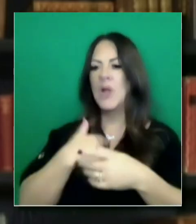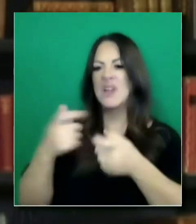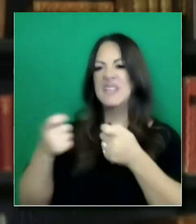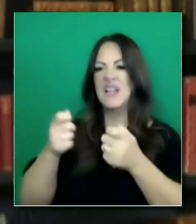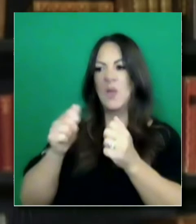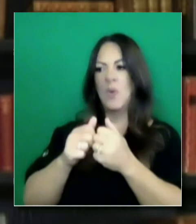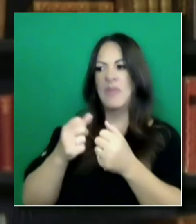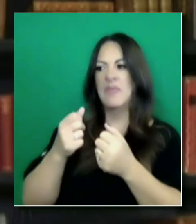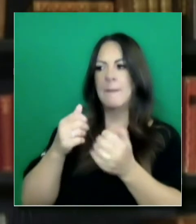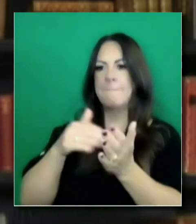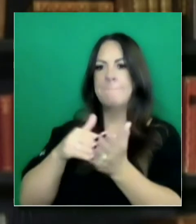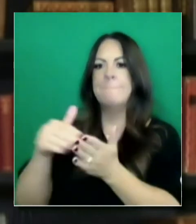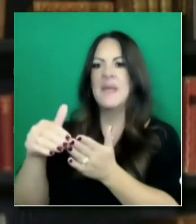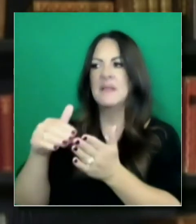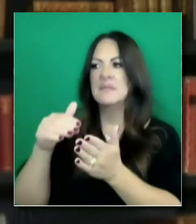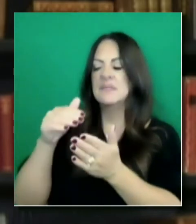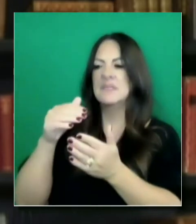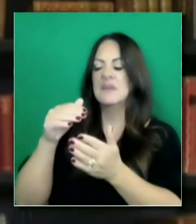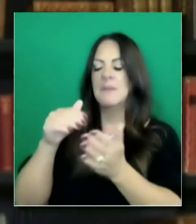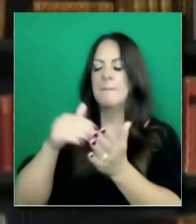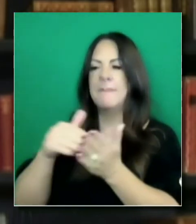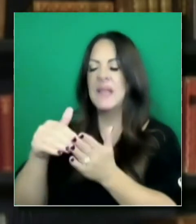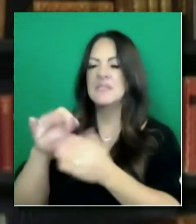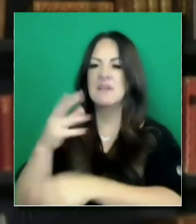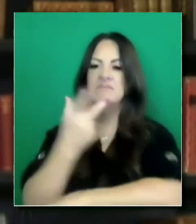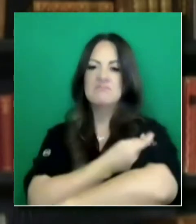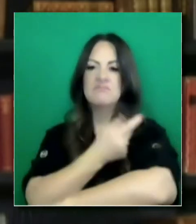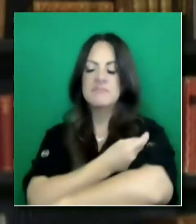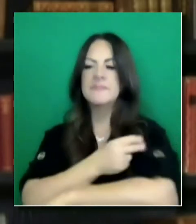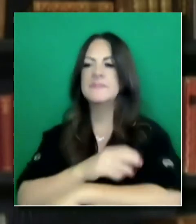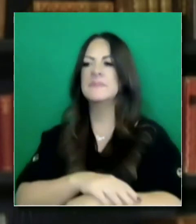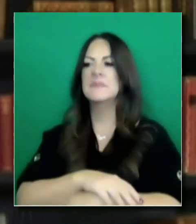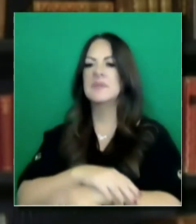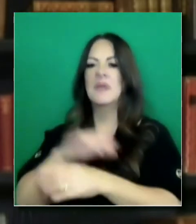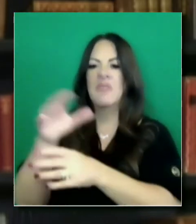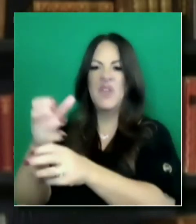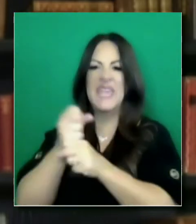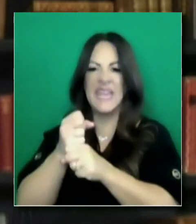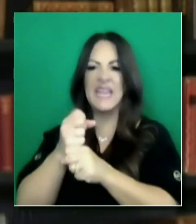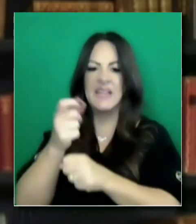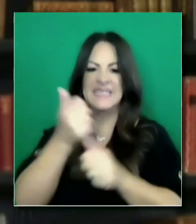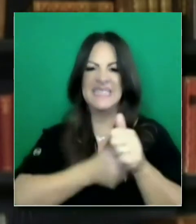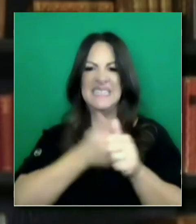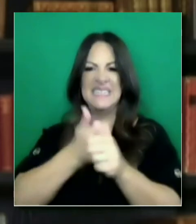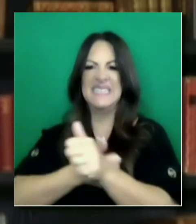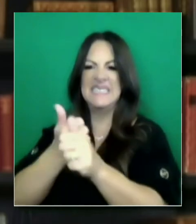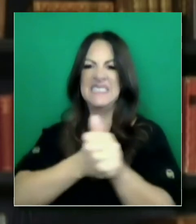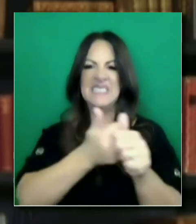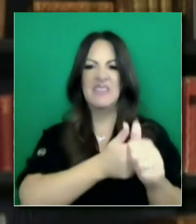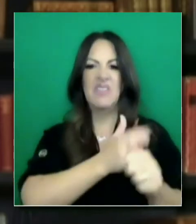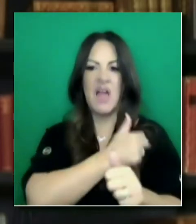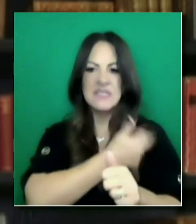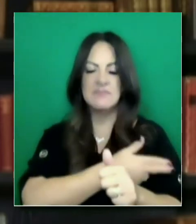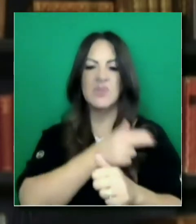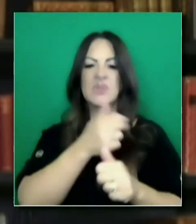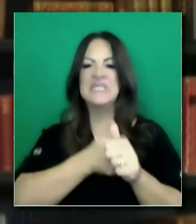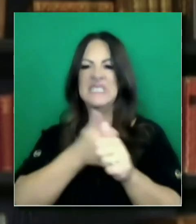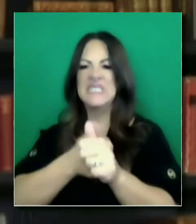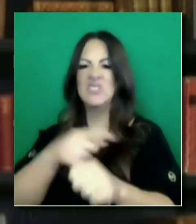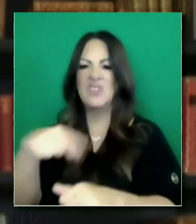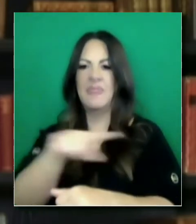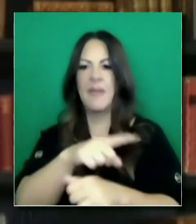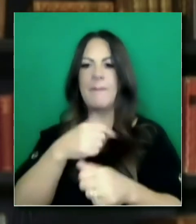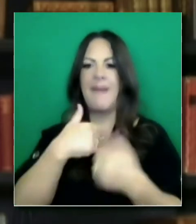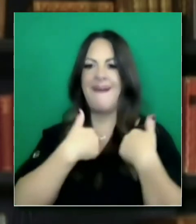with hundreds and hundreds of points of contact and thousands of individuals. Not every individual may hold themselves to